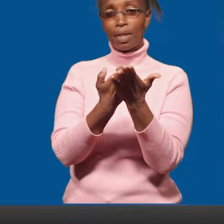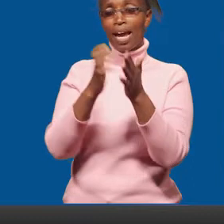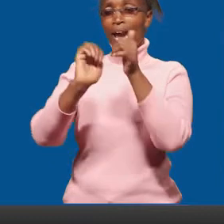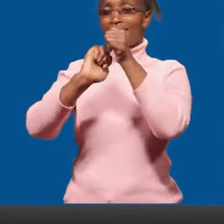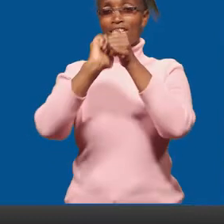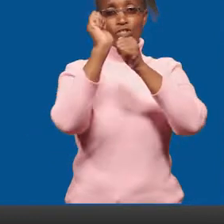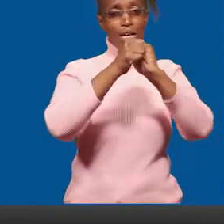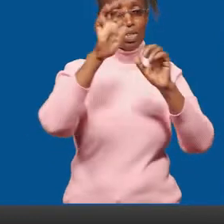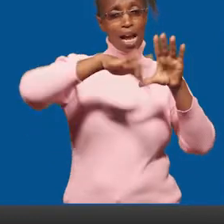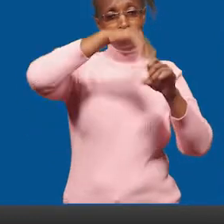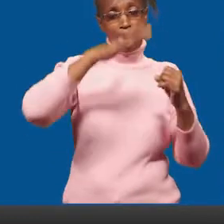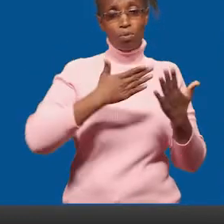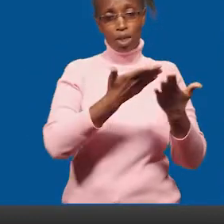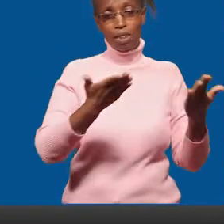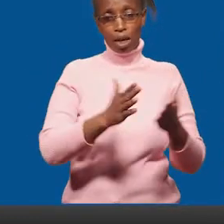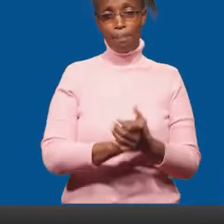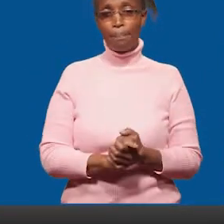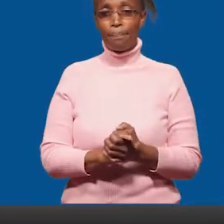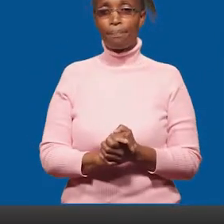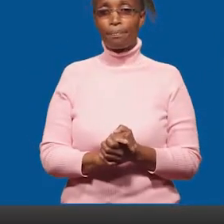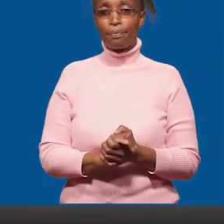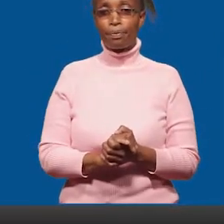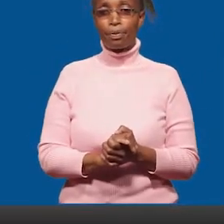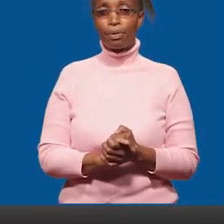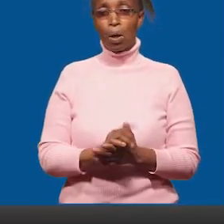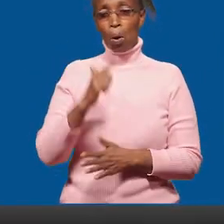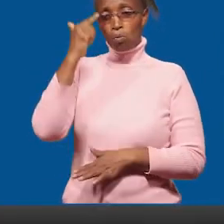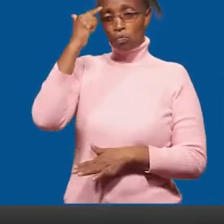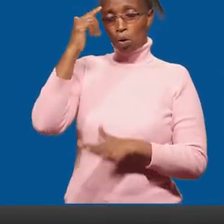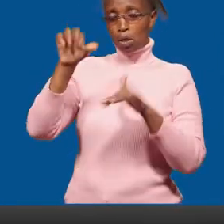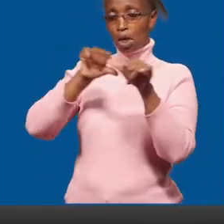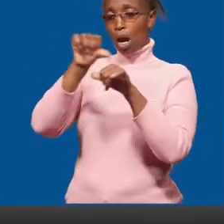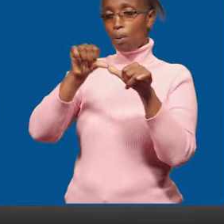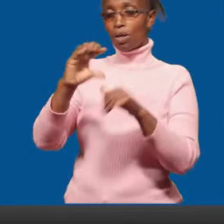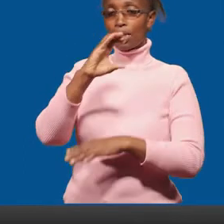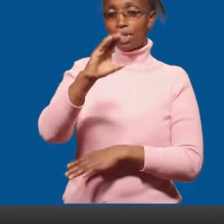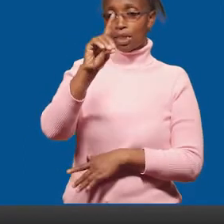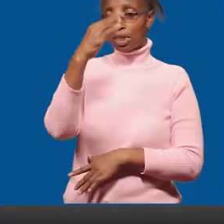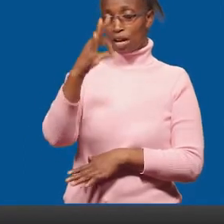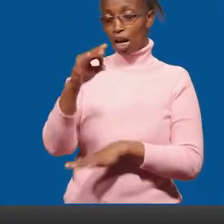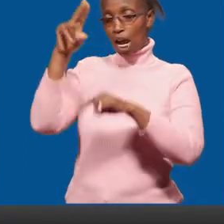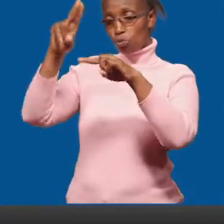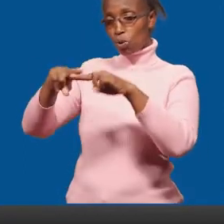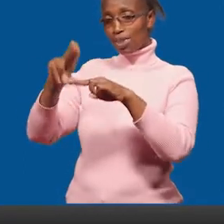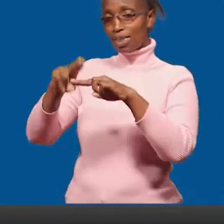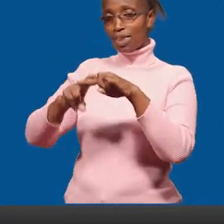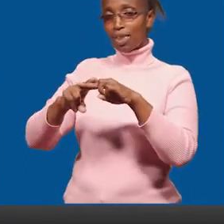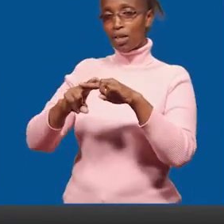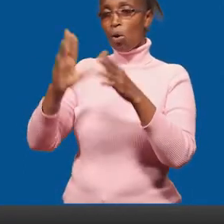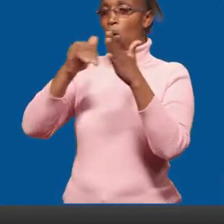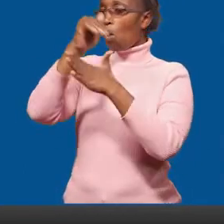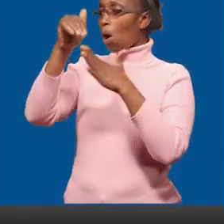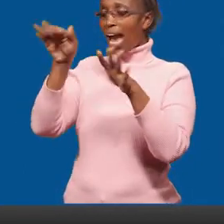Speaker, the impact is out there and it's known. More especially when he talked about the CDF. As we speak right now, Madam